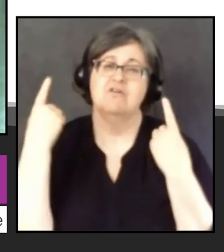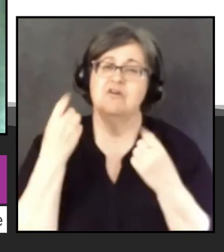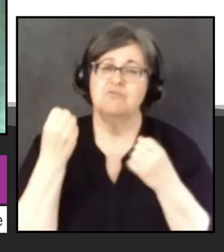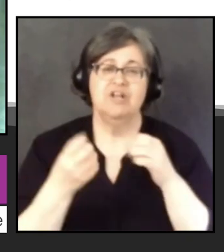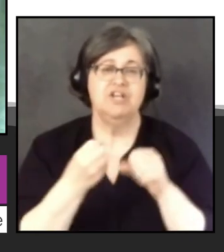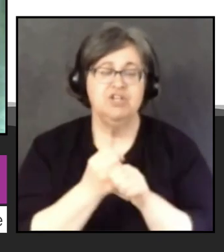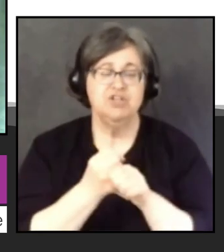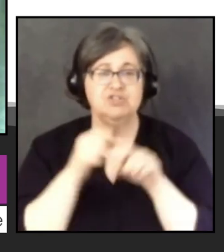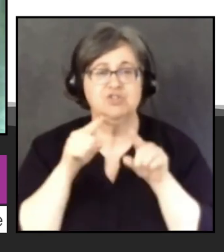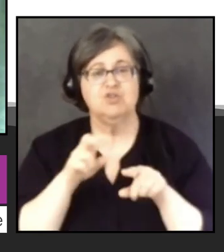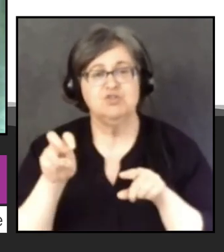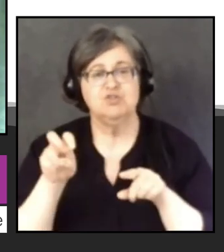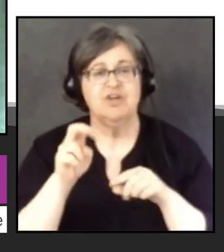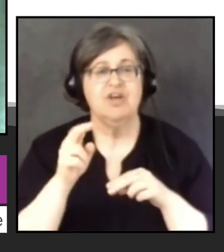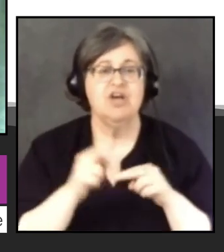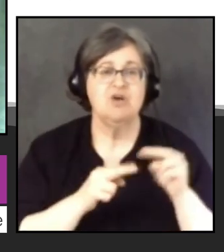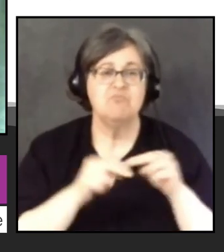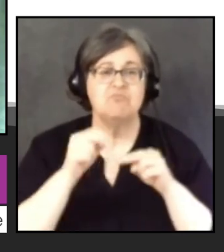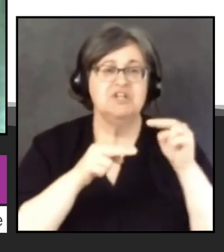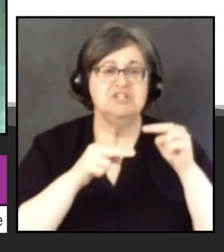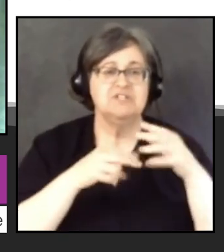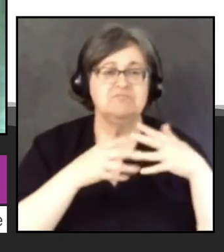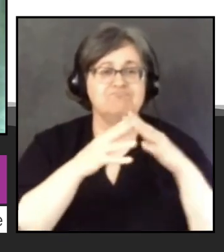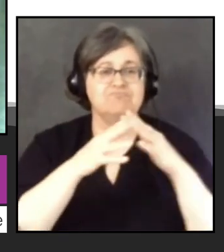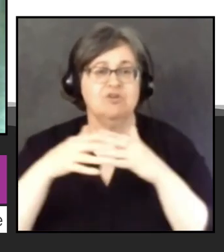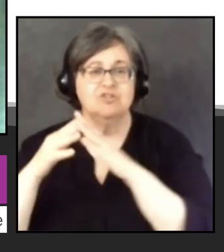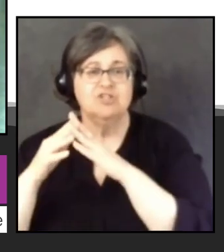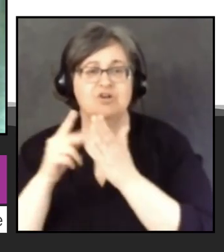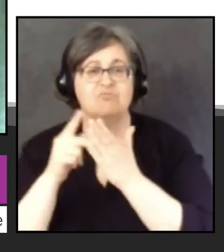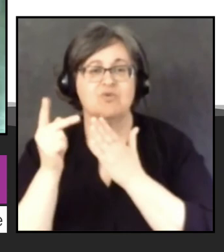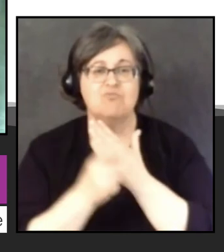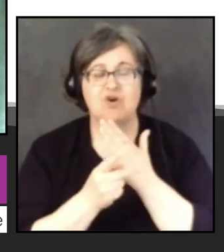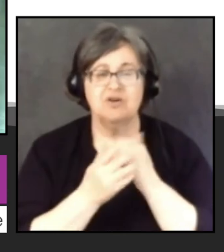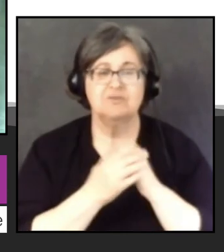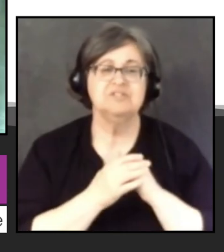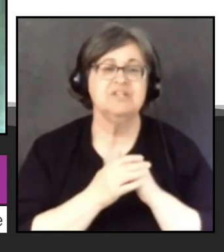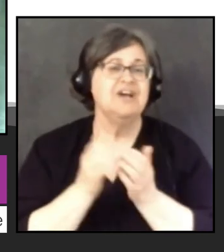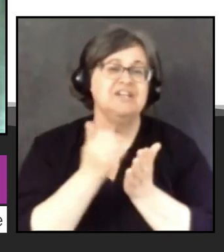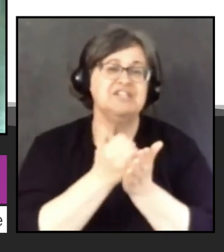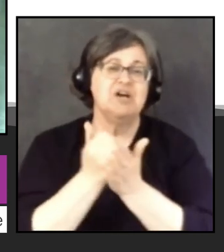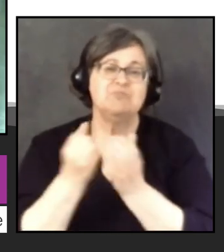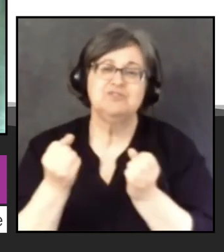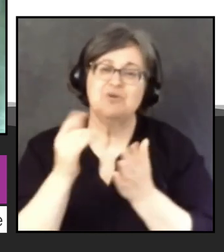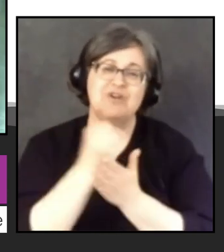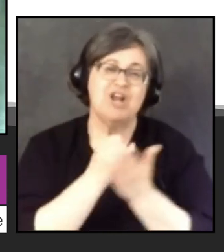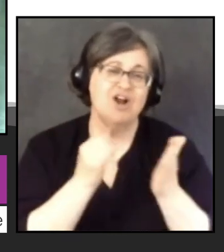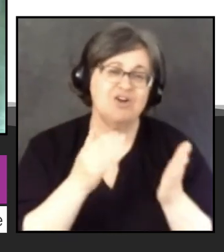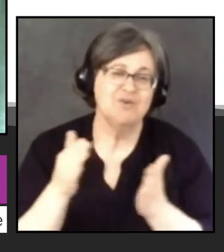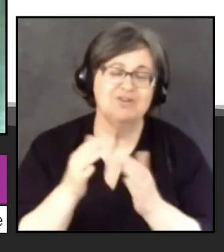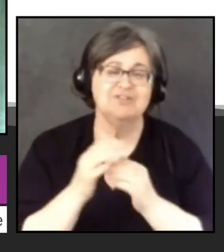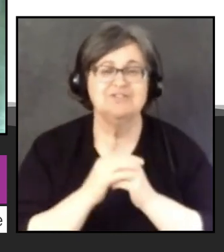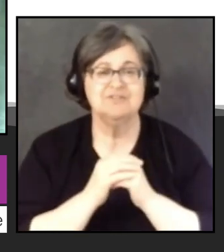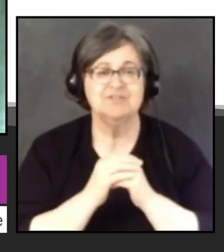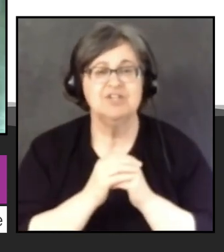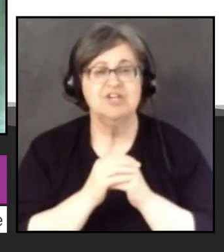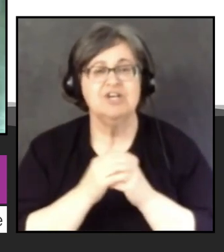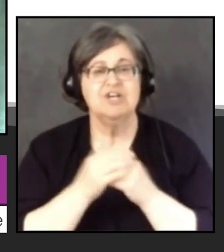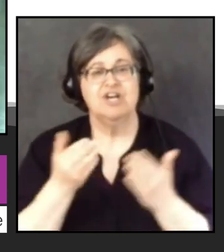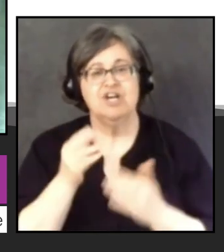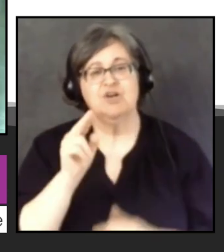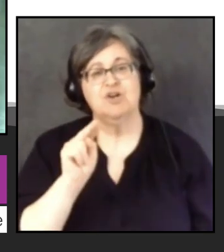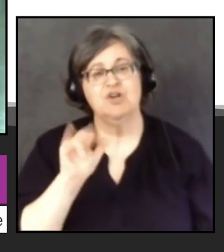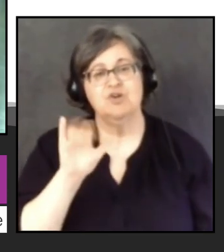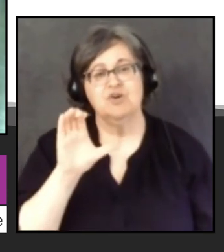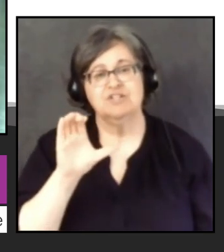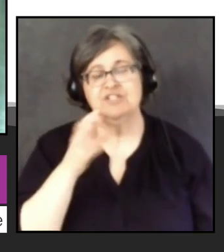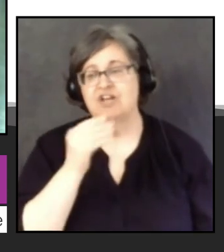this journey and building these programs into what they are today, helping so many artists in New York City and